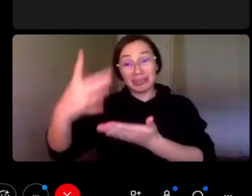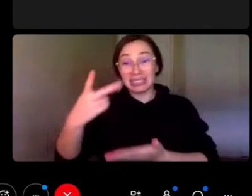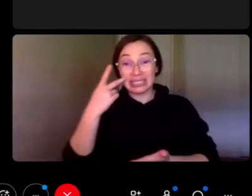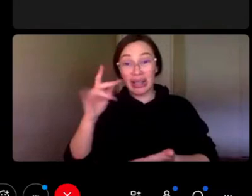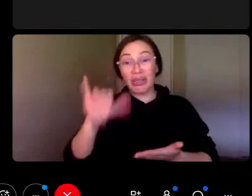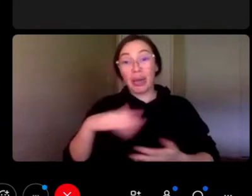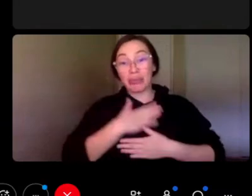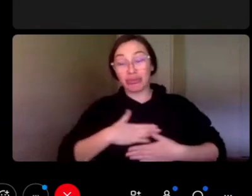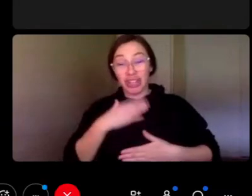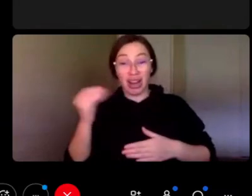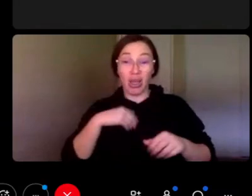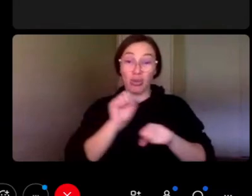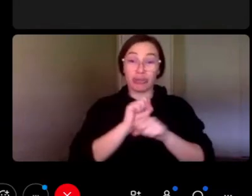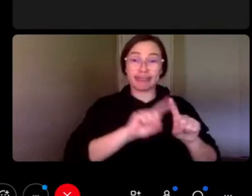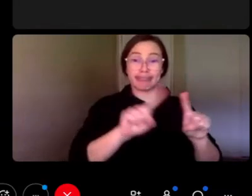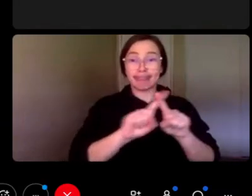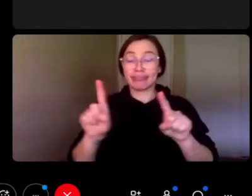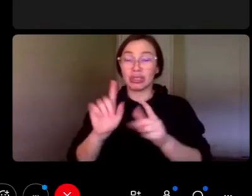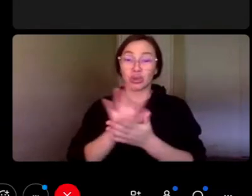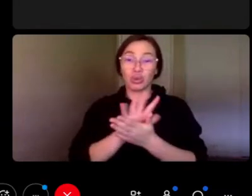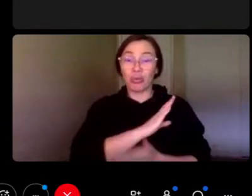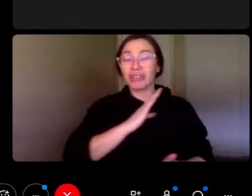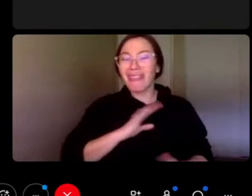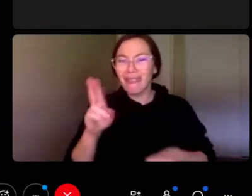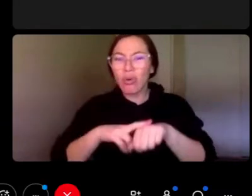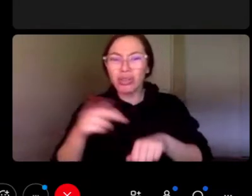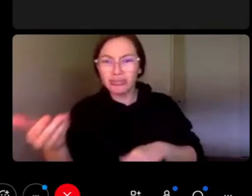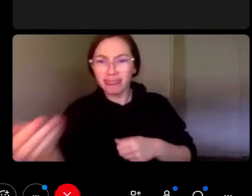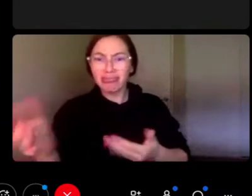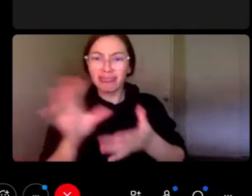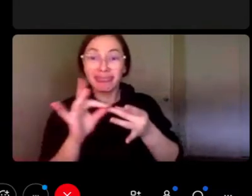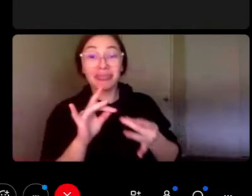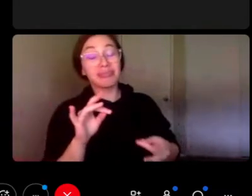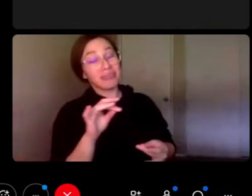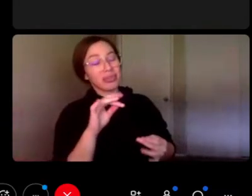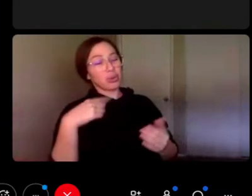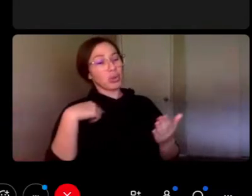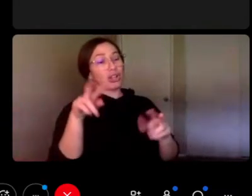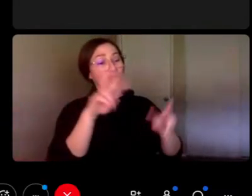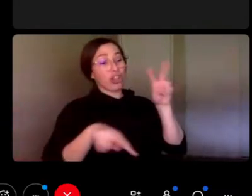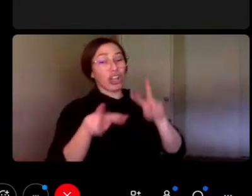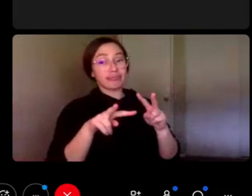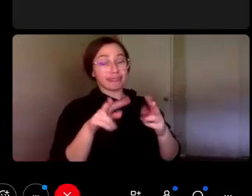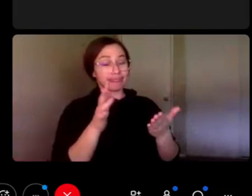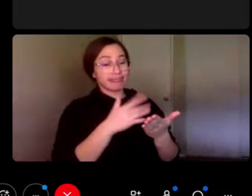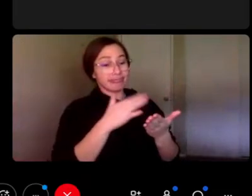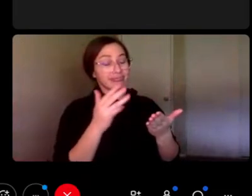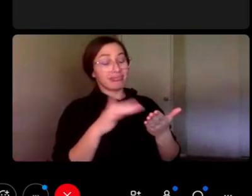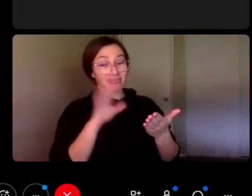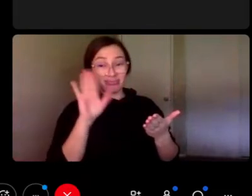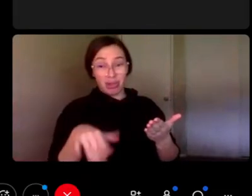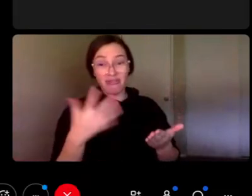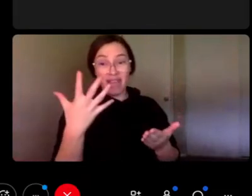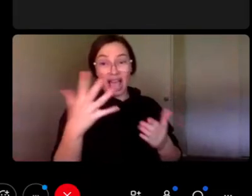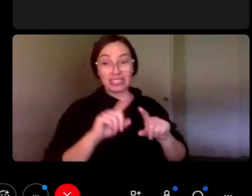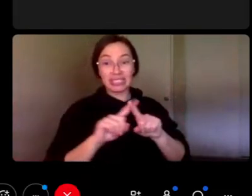Could I make a quick comment? Of course you may, sir. Please. You know, as we take a look, there's actually five different passages in